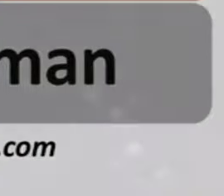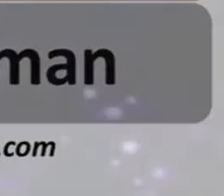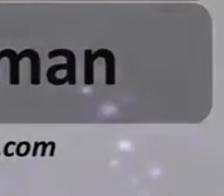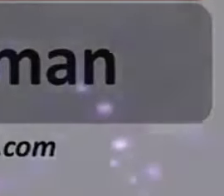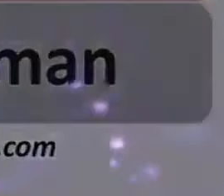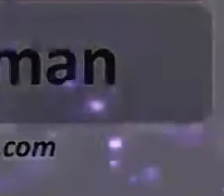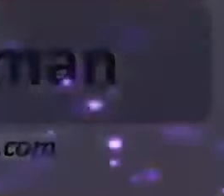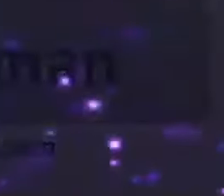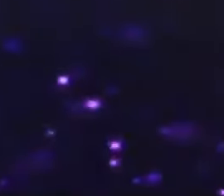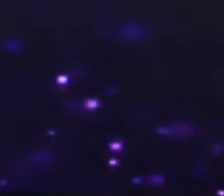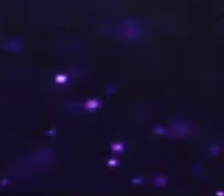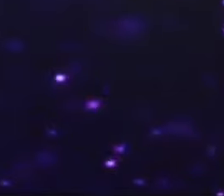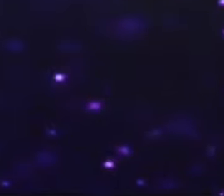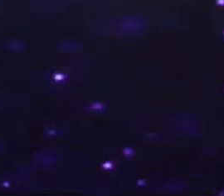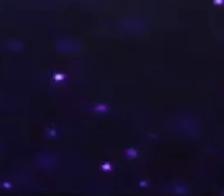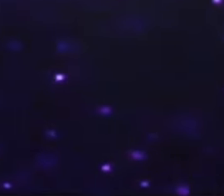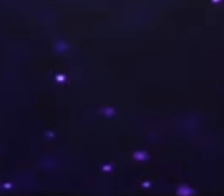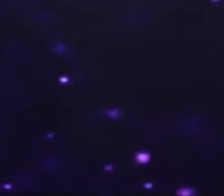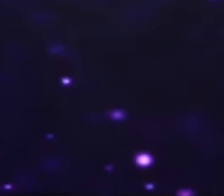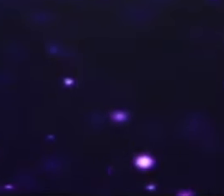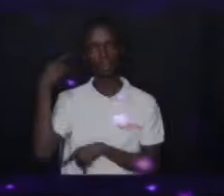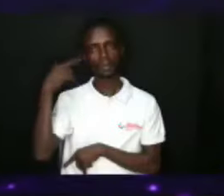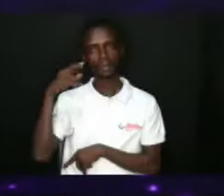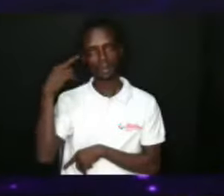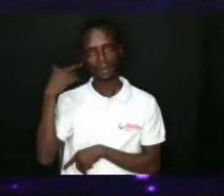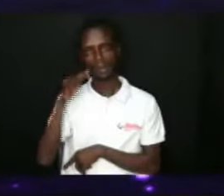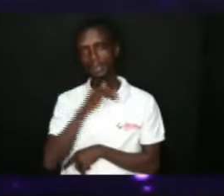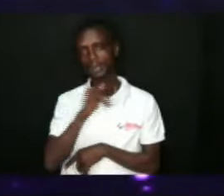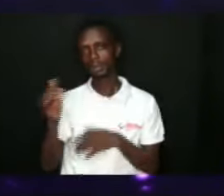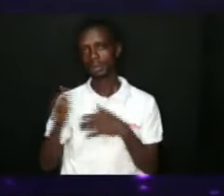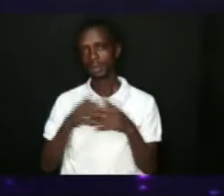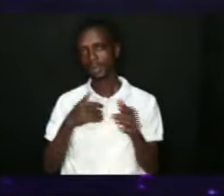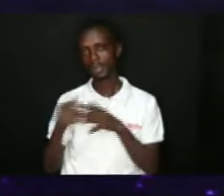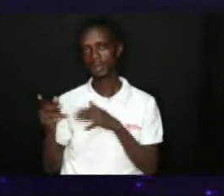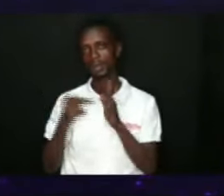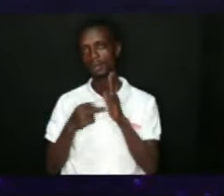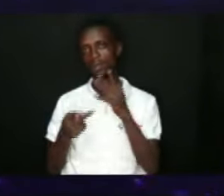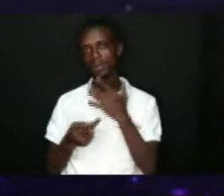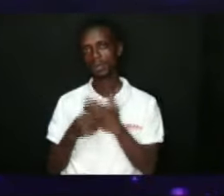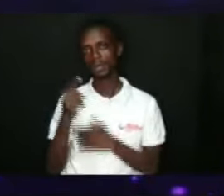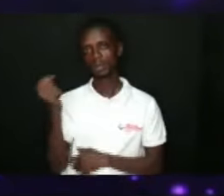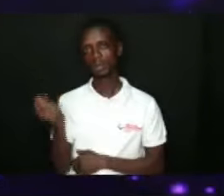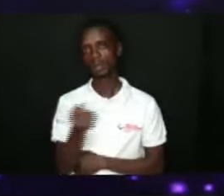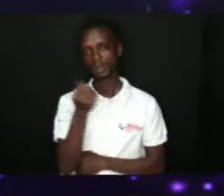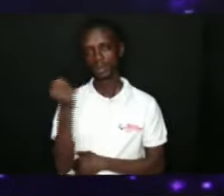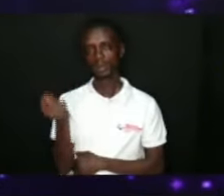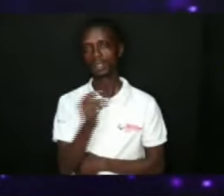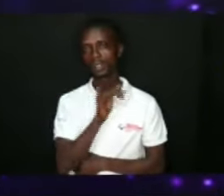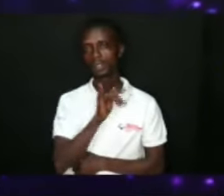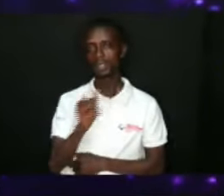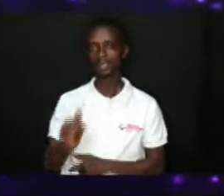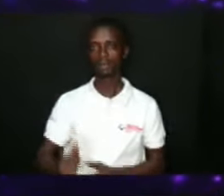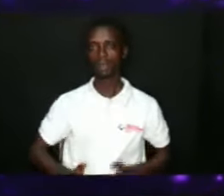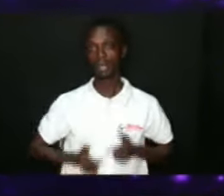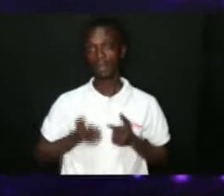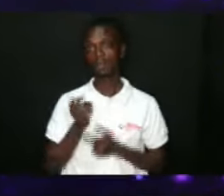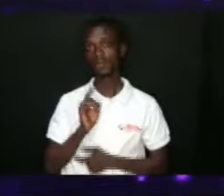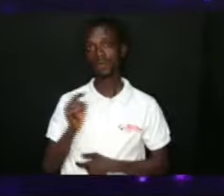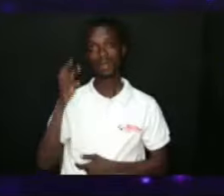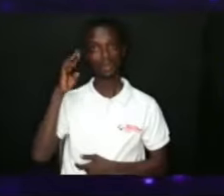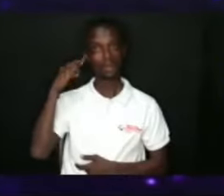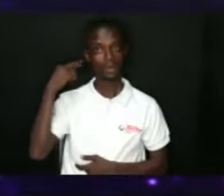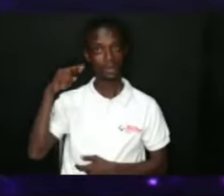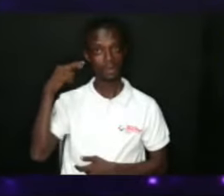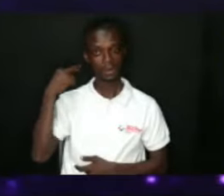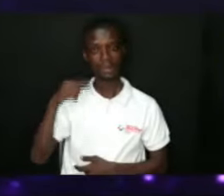those who are listening on radio, also this broadcast from Tuesday would also be live on radio. We want to